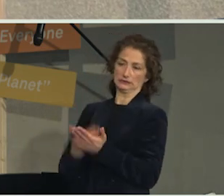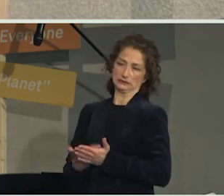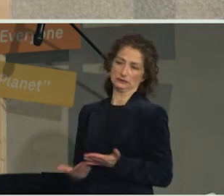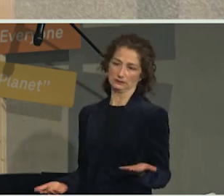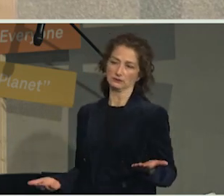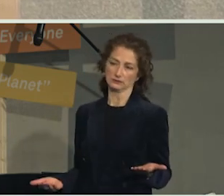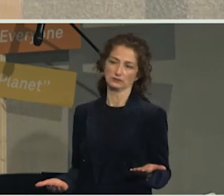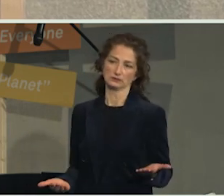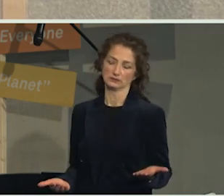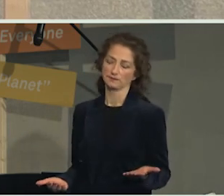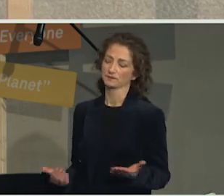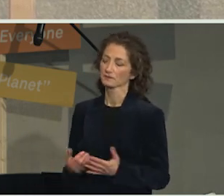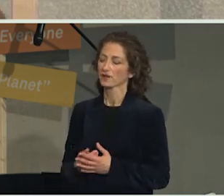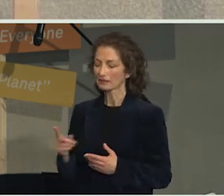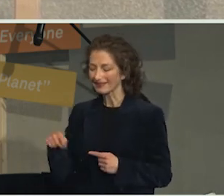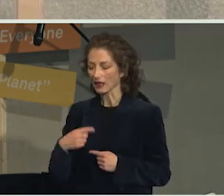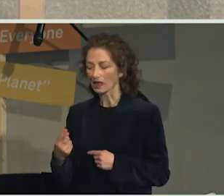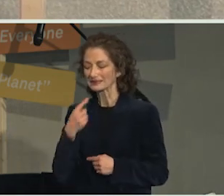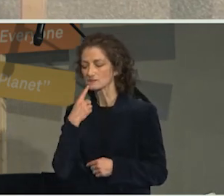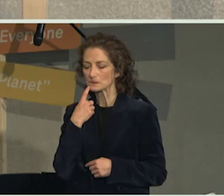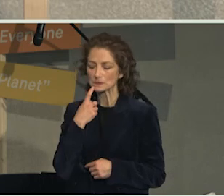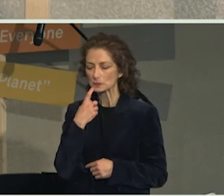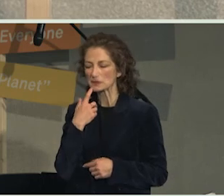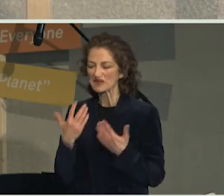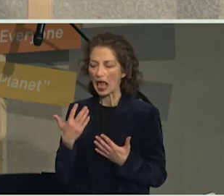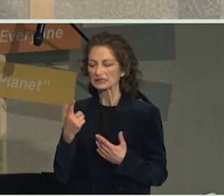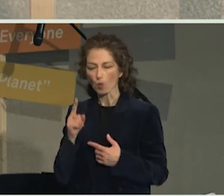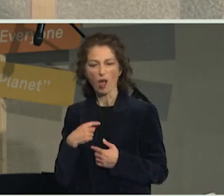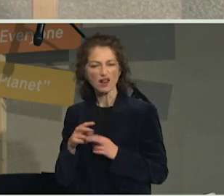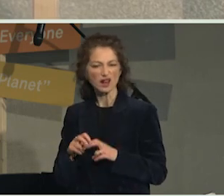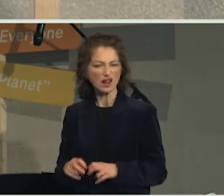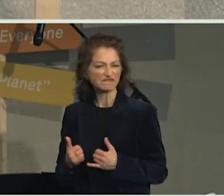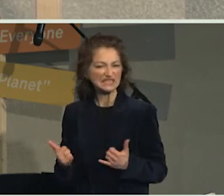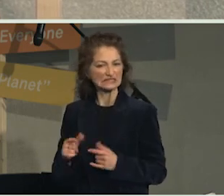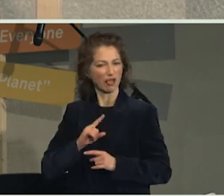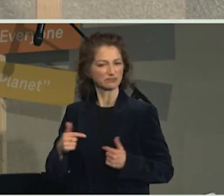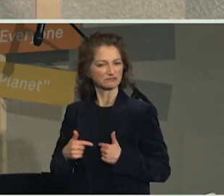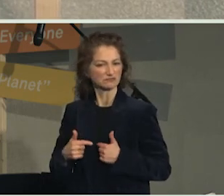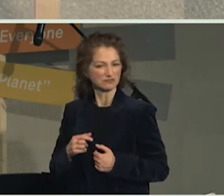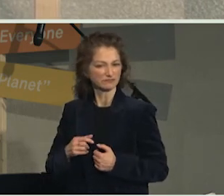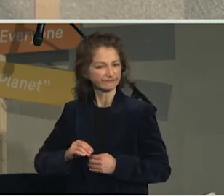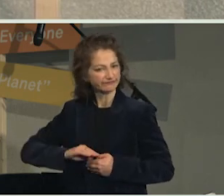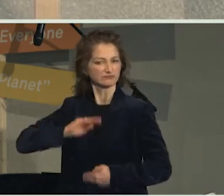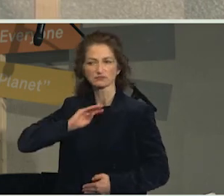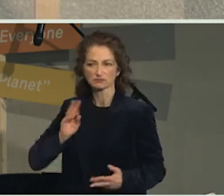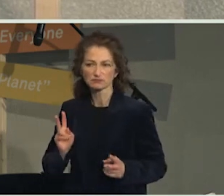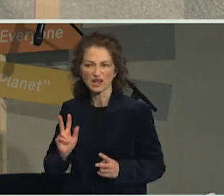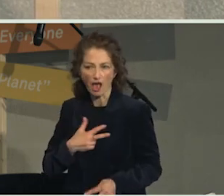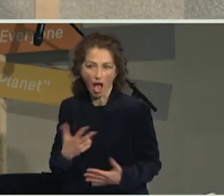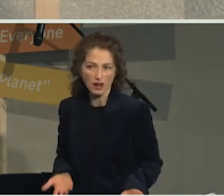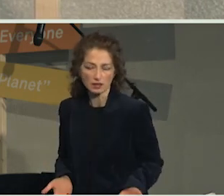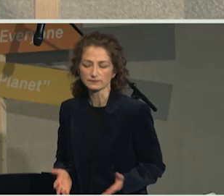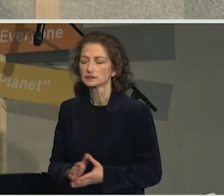that we need to consider. So then I started saying, okay, I need to have an answer to the self-care question, because it's real. So I would